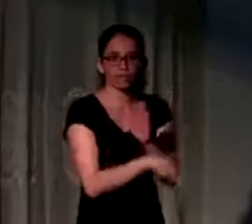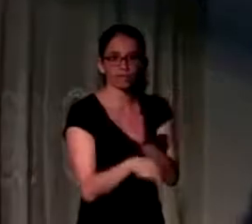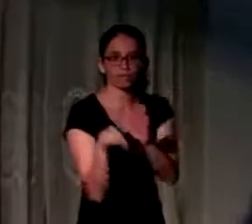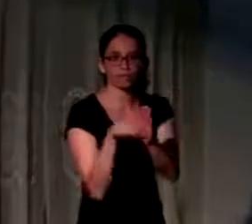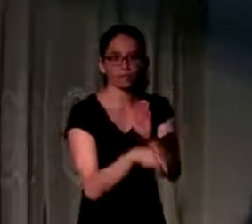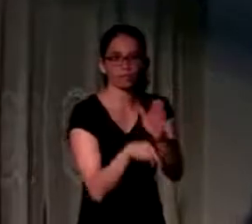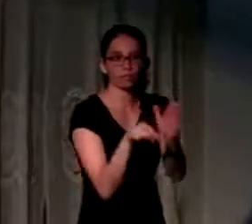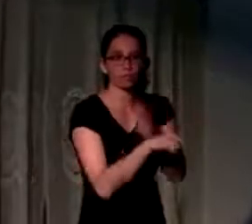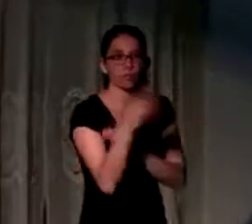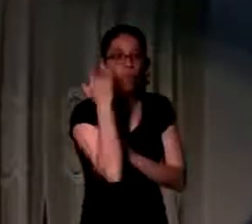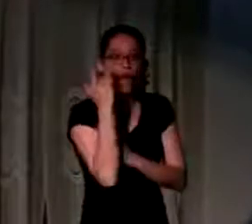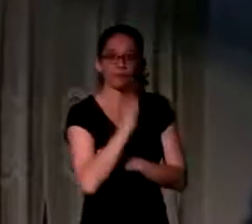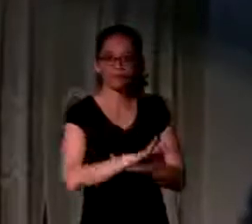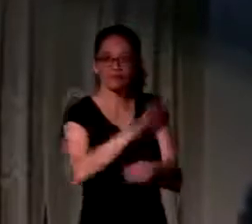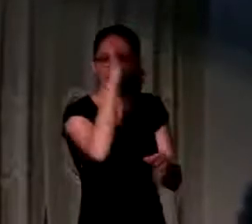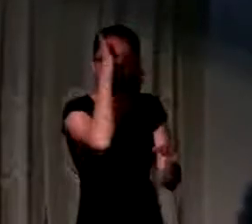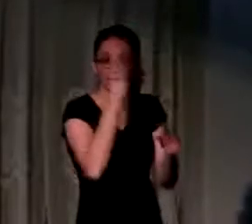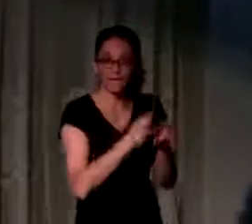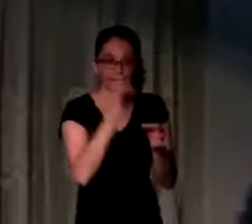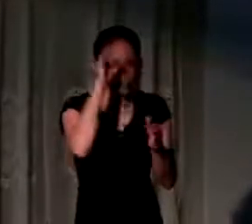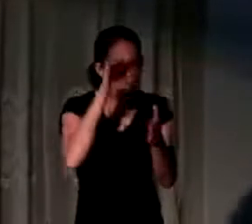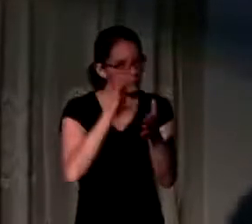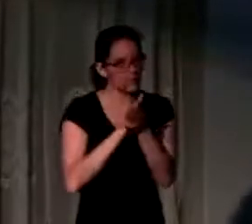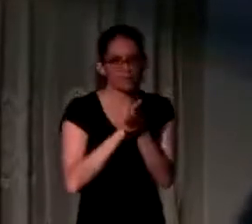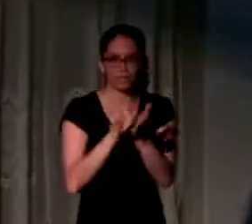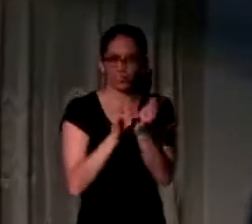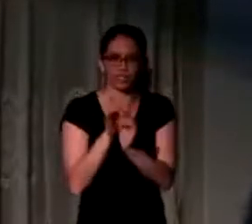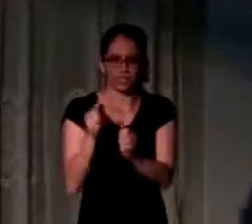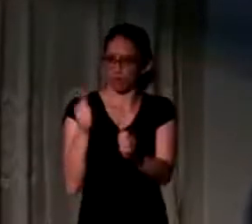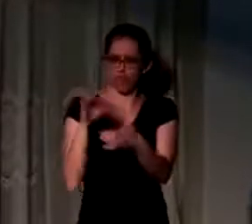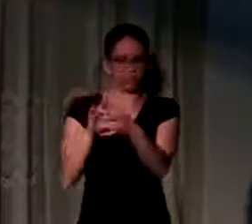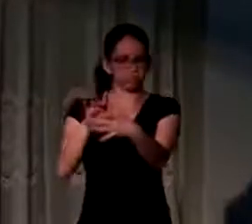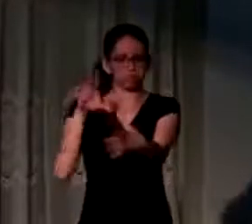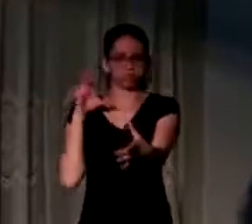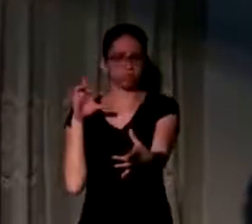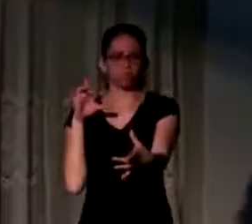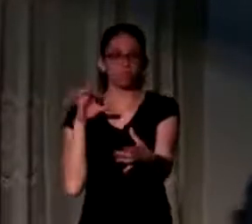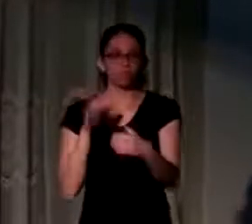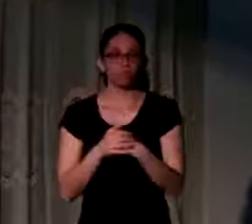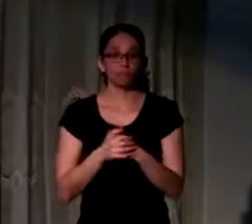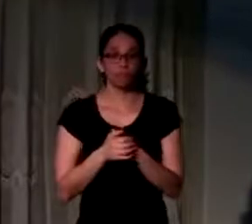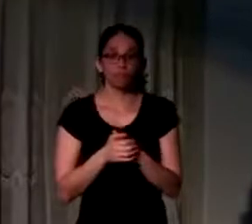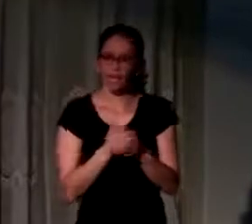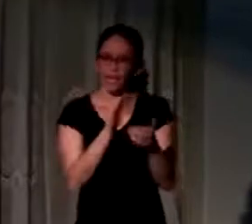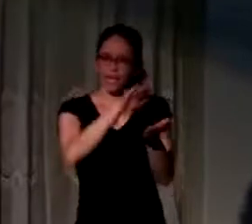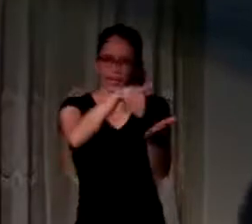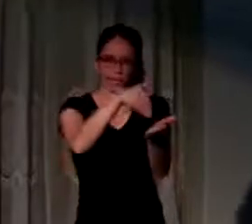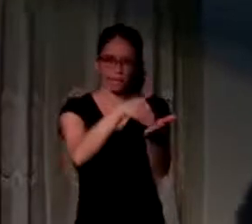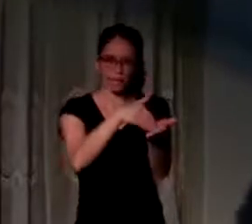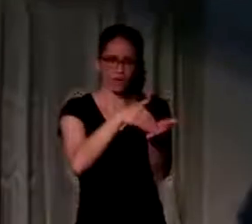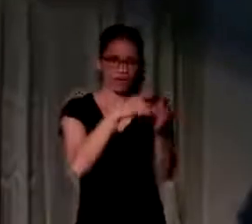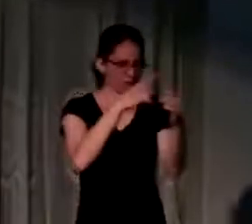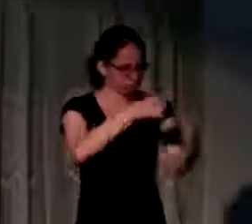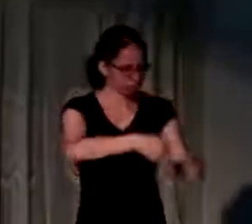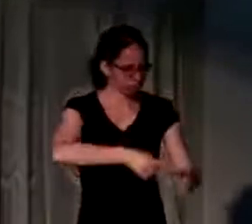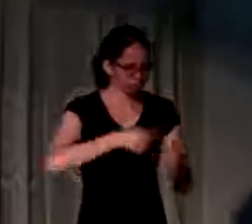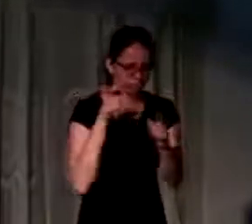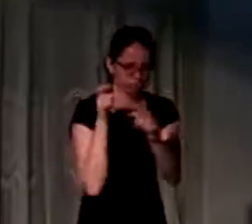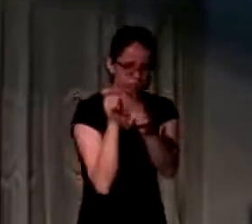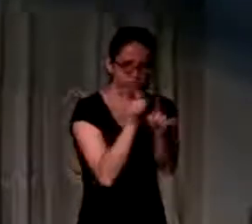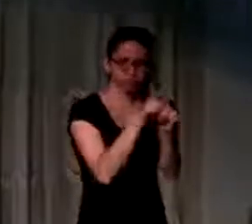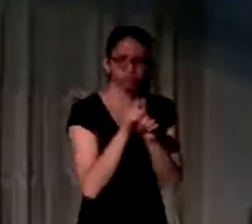And yet, in the midst of this fierce persecution, within 70 years of